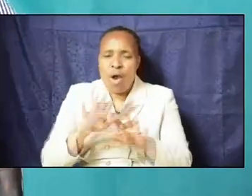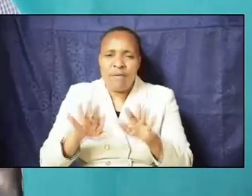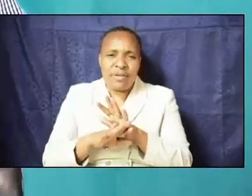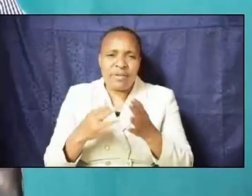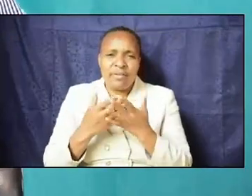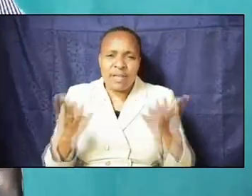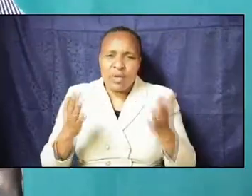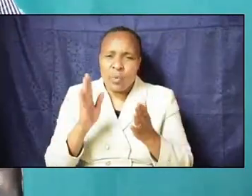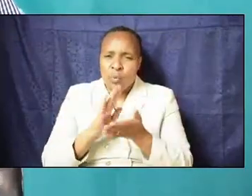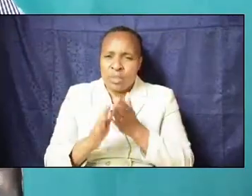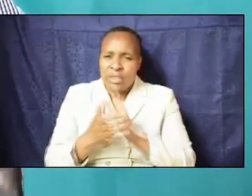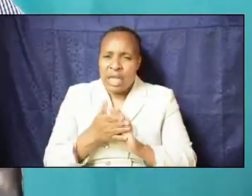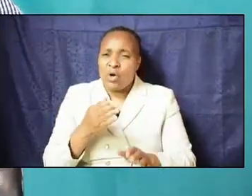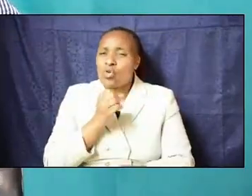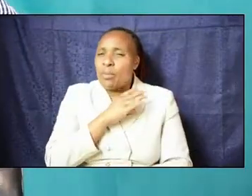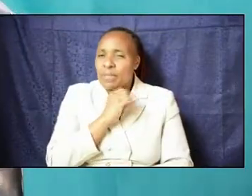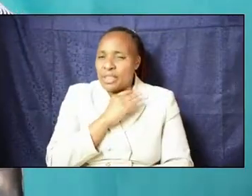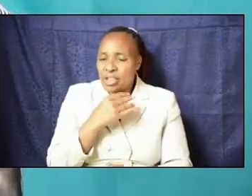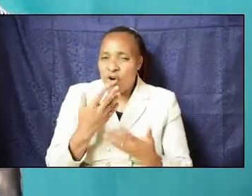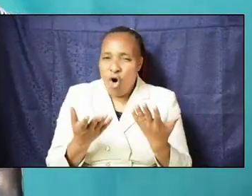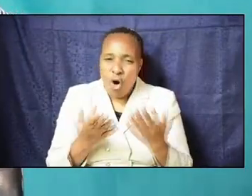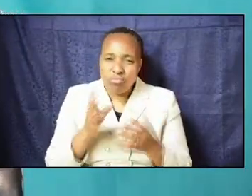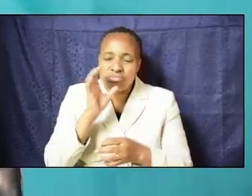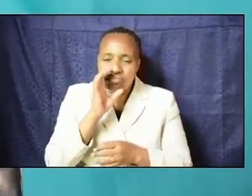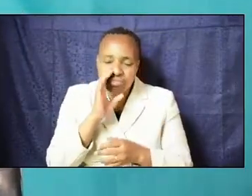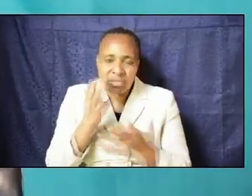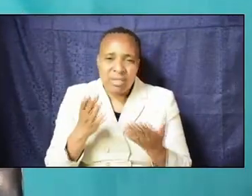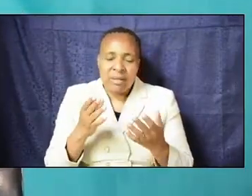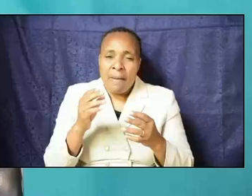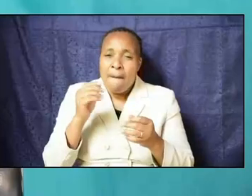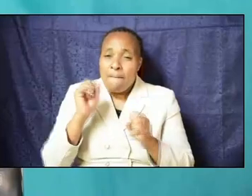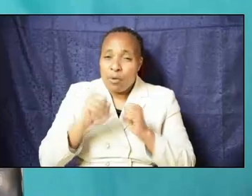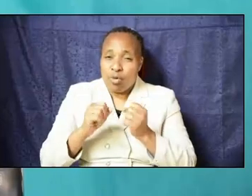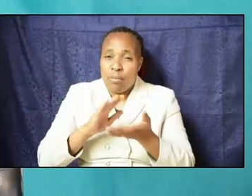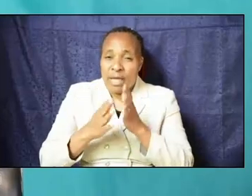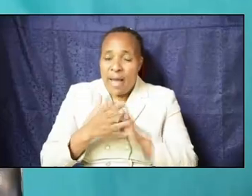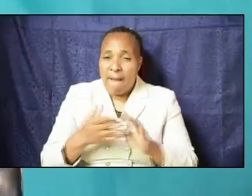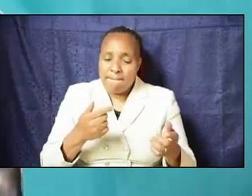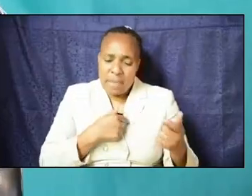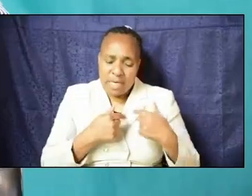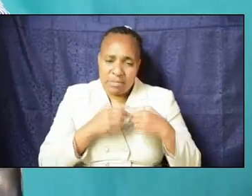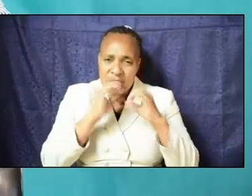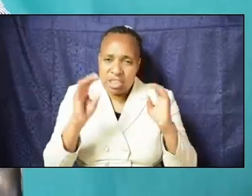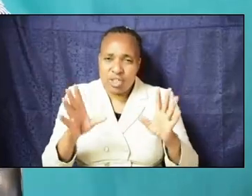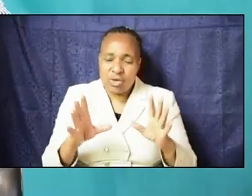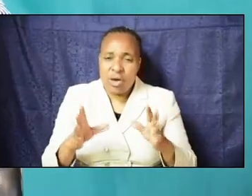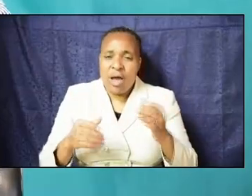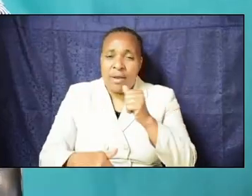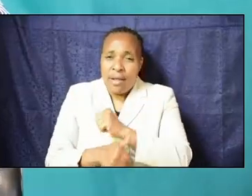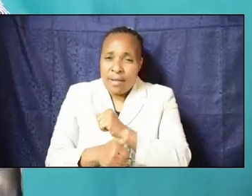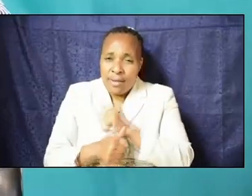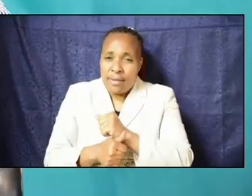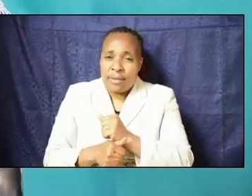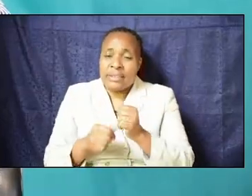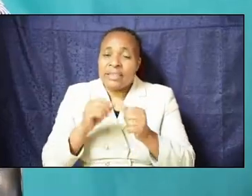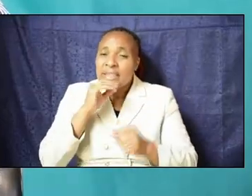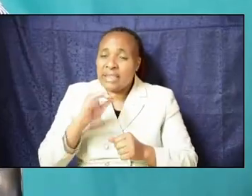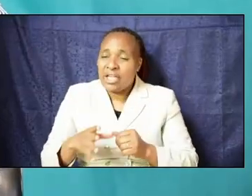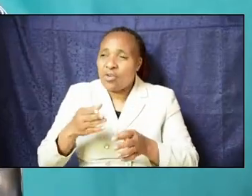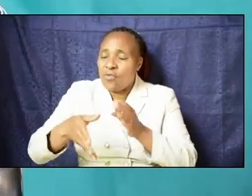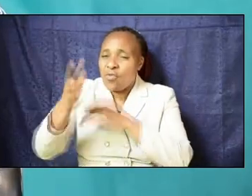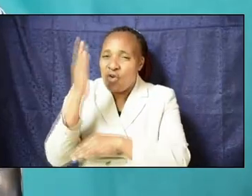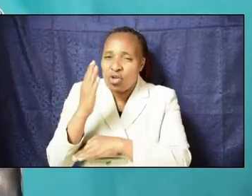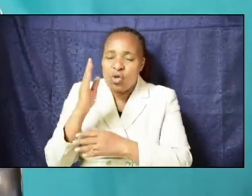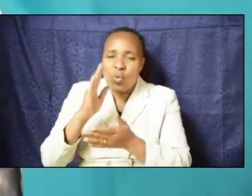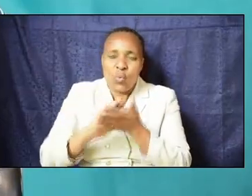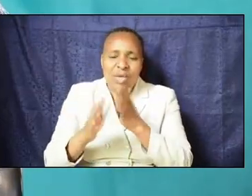disputing or complaining, that ye may be blameless and harmless, the sons of God, without rebuke in the